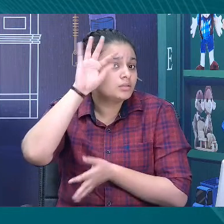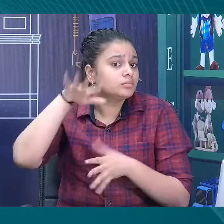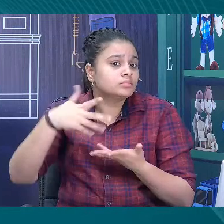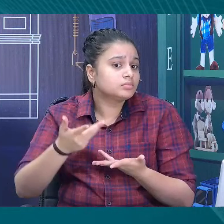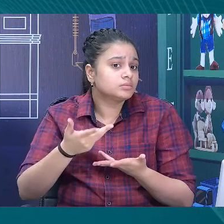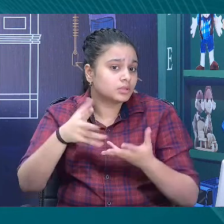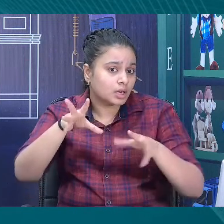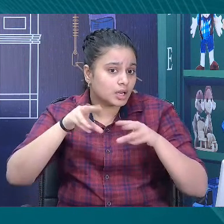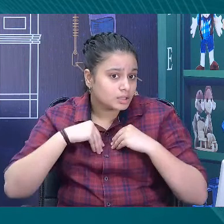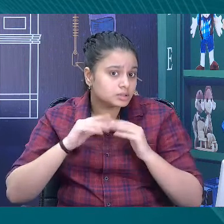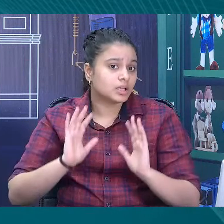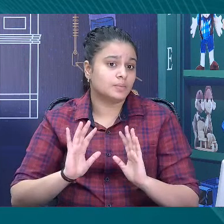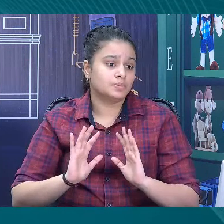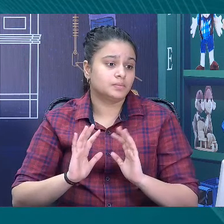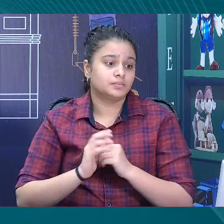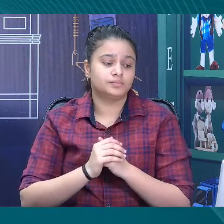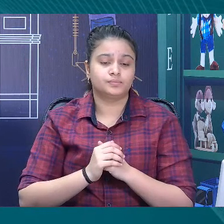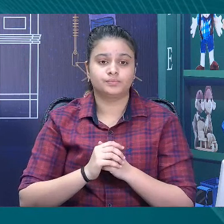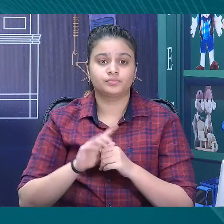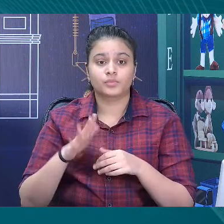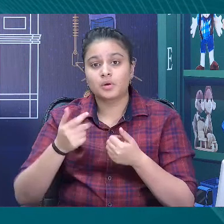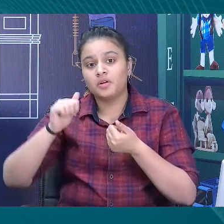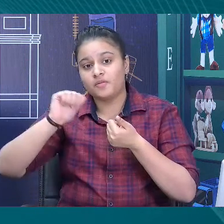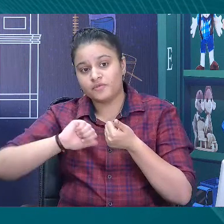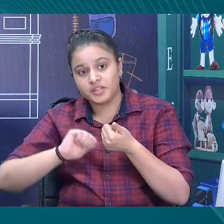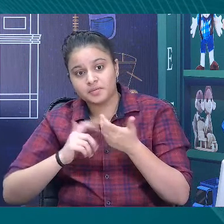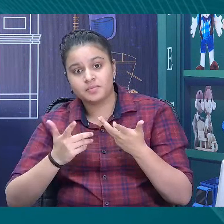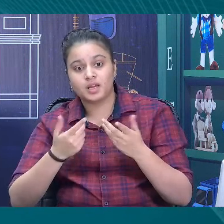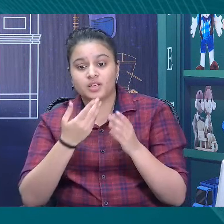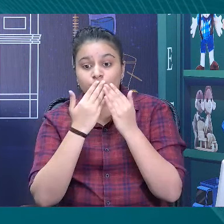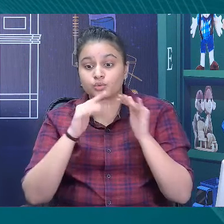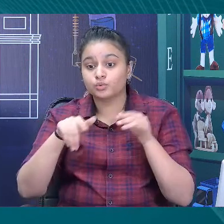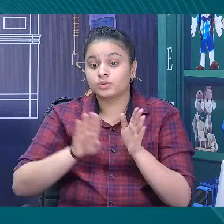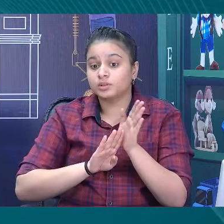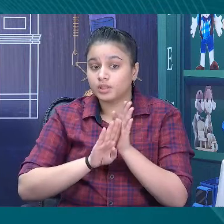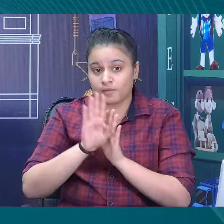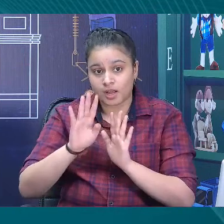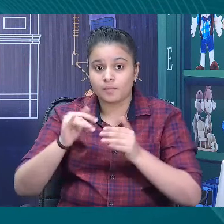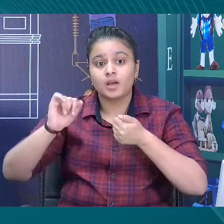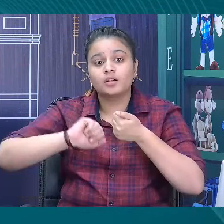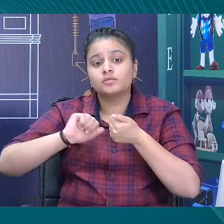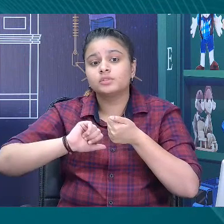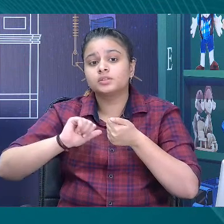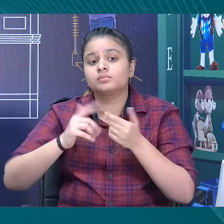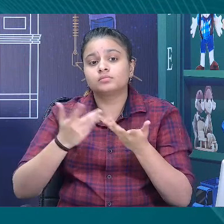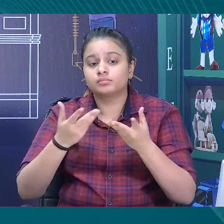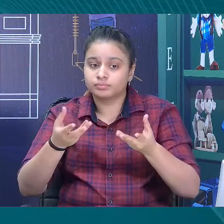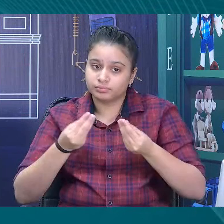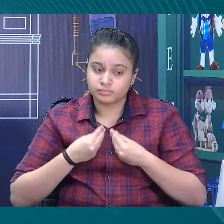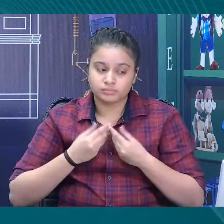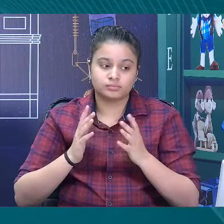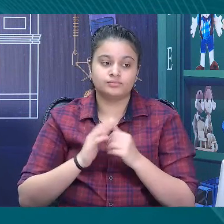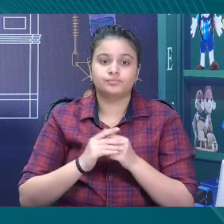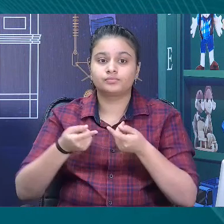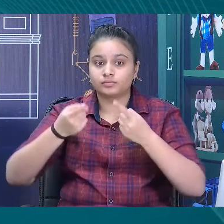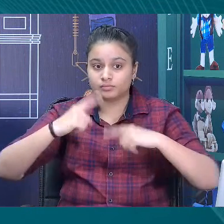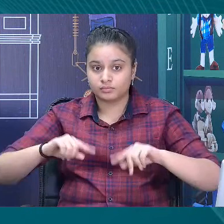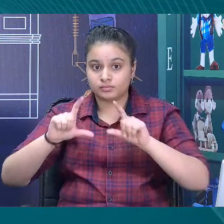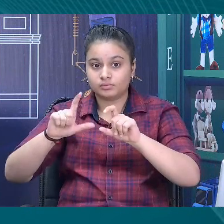so you're getting constant feedback about how each child is developing. So if you can just go to the next slide,